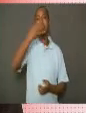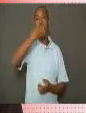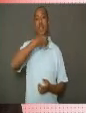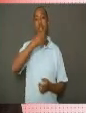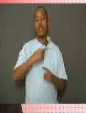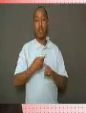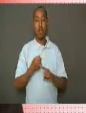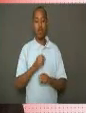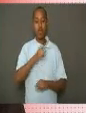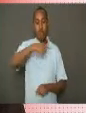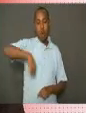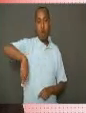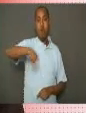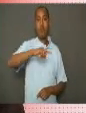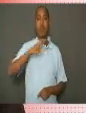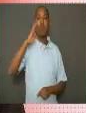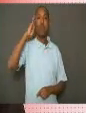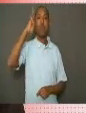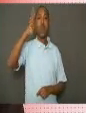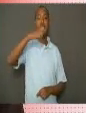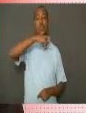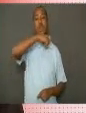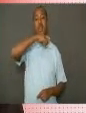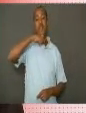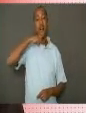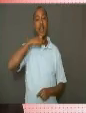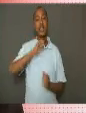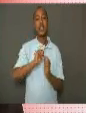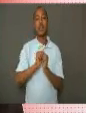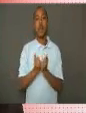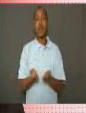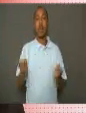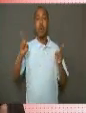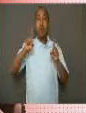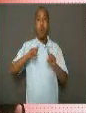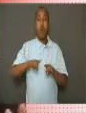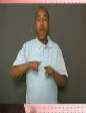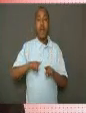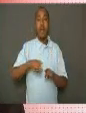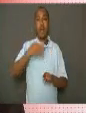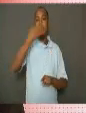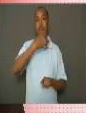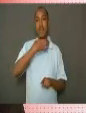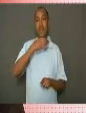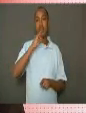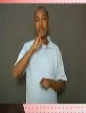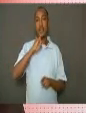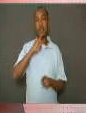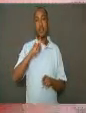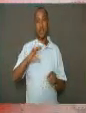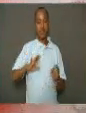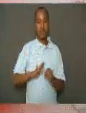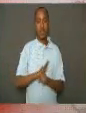from the oven will solidify the bread when it has risen fully.